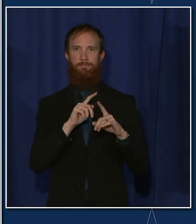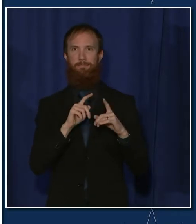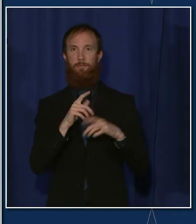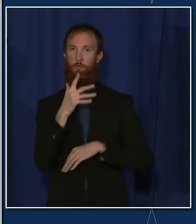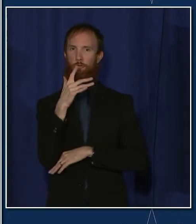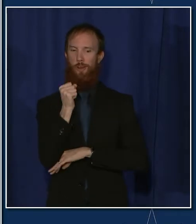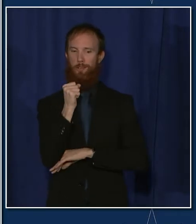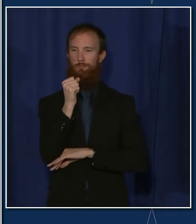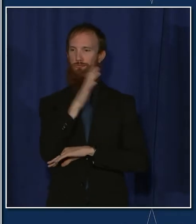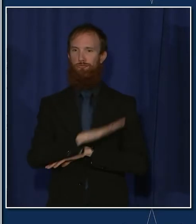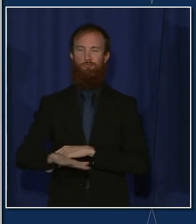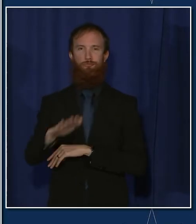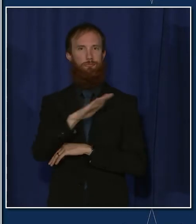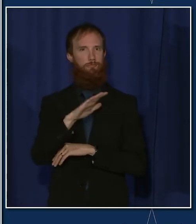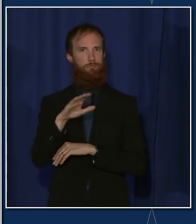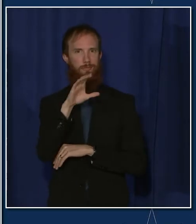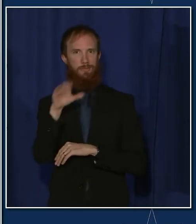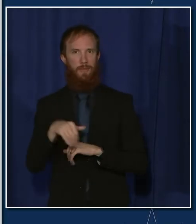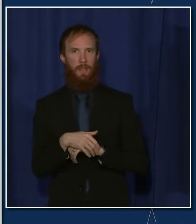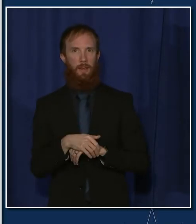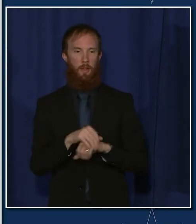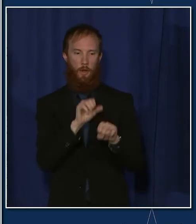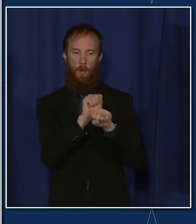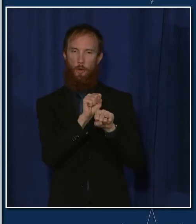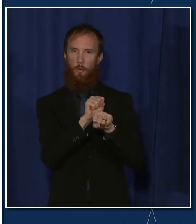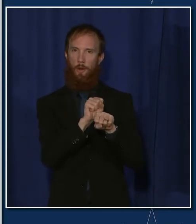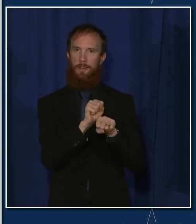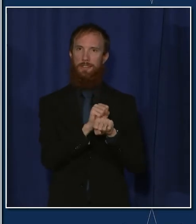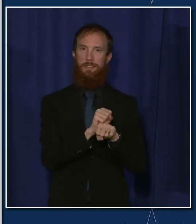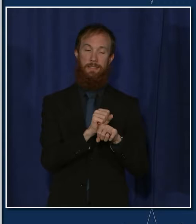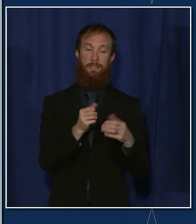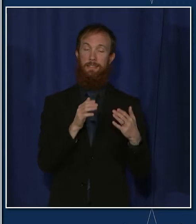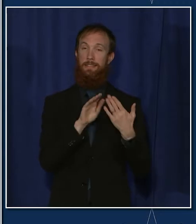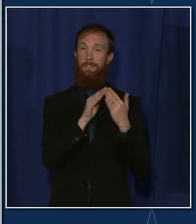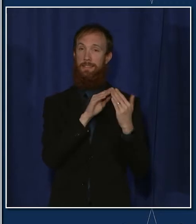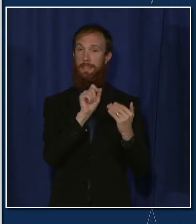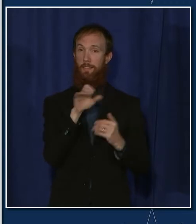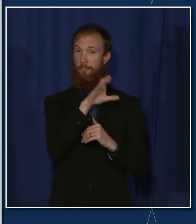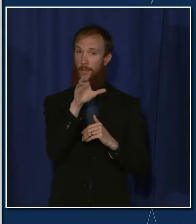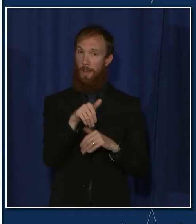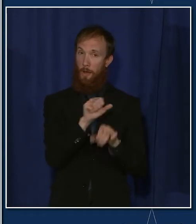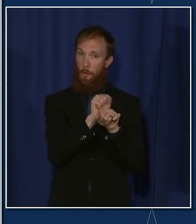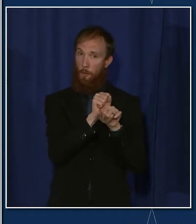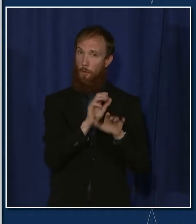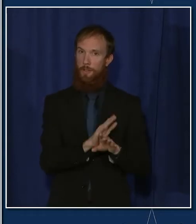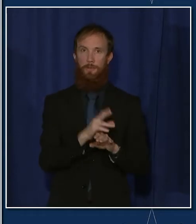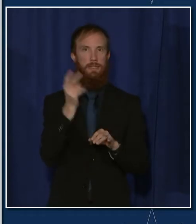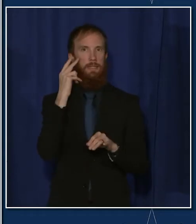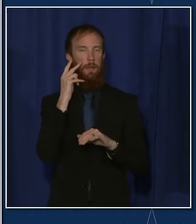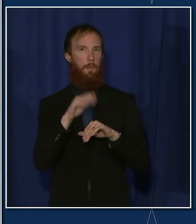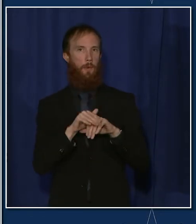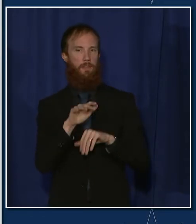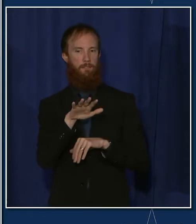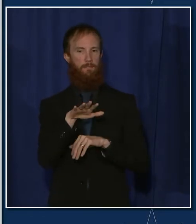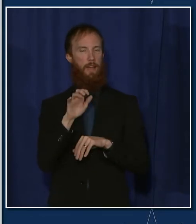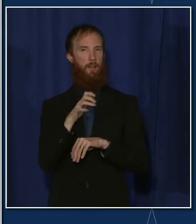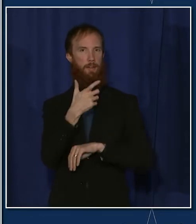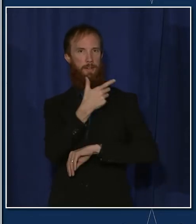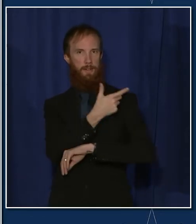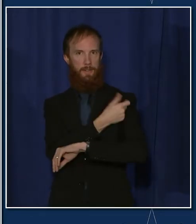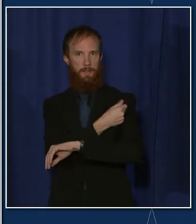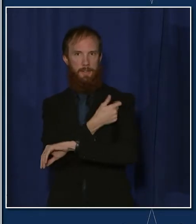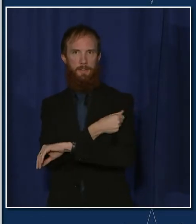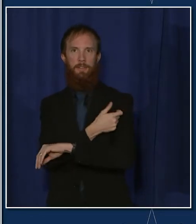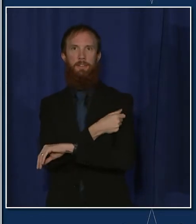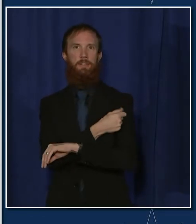employee a lot of focus on getting City of Chicago employees done. We had more than 500 vaccinations for City of